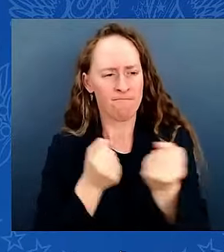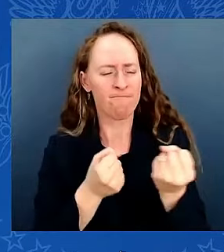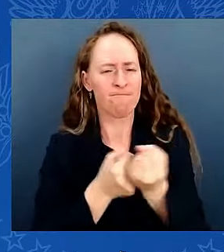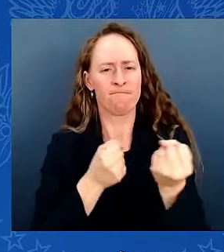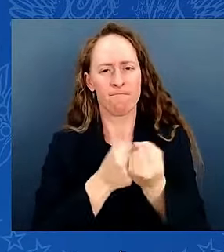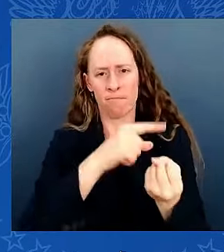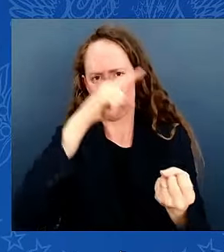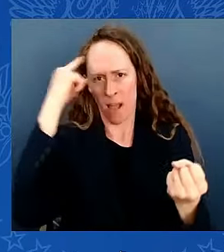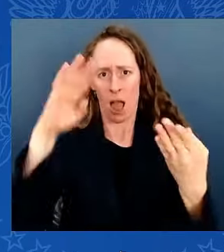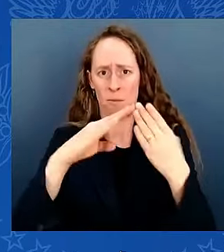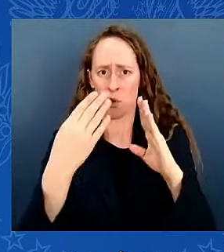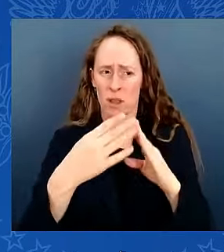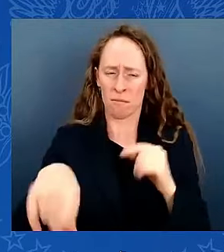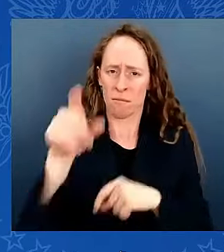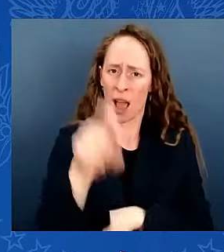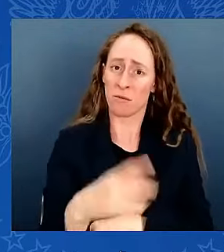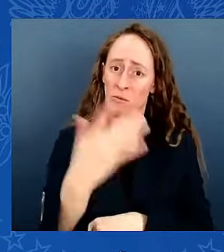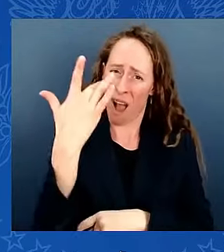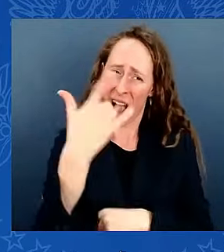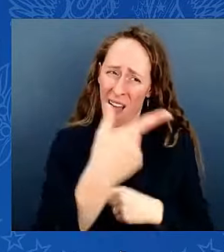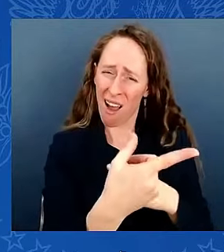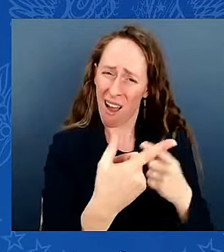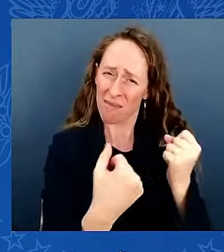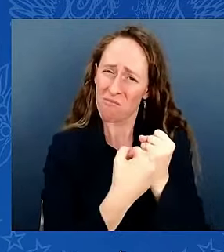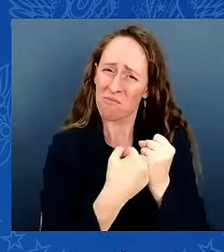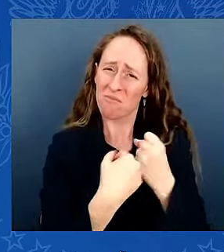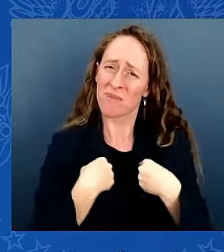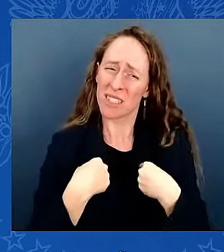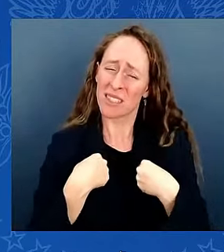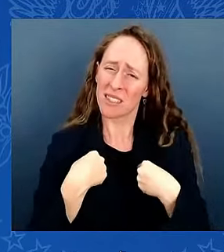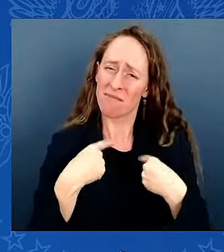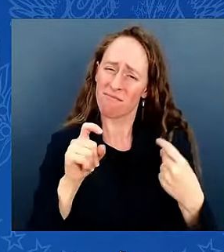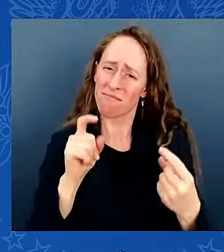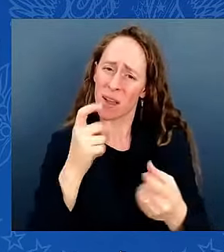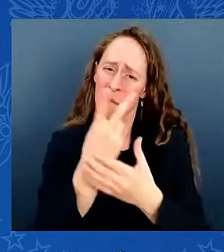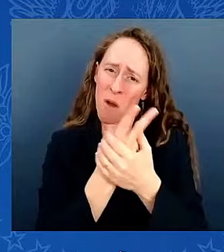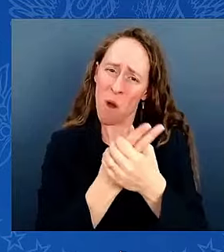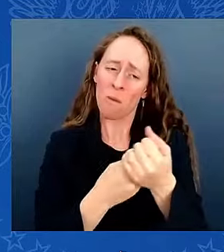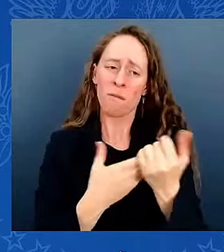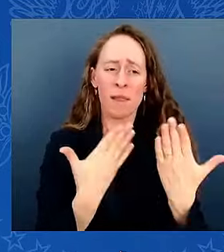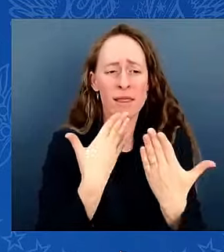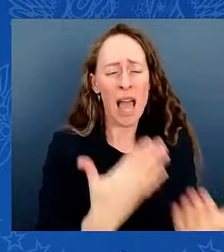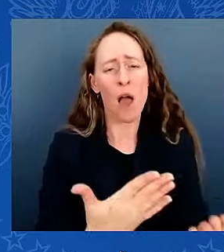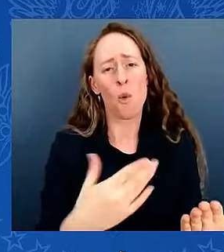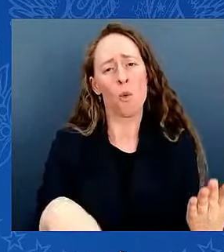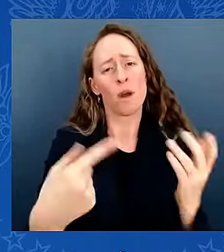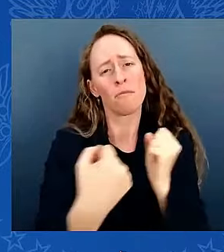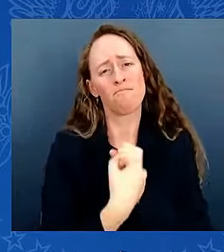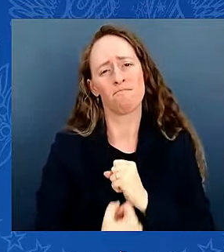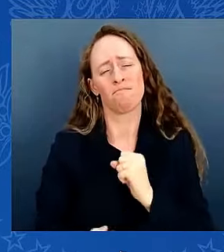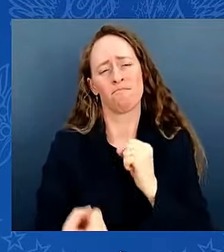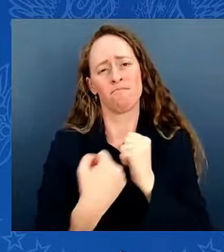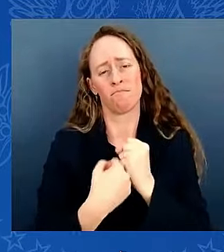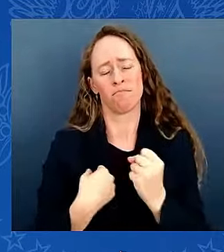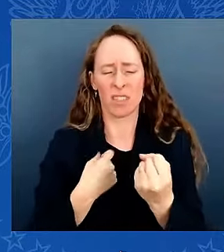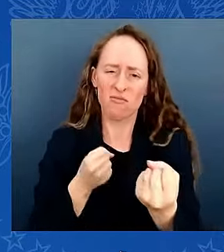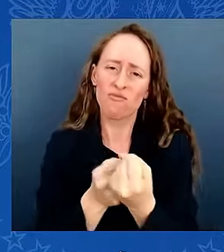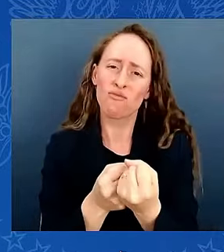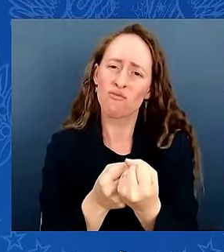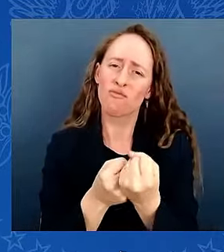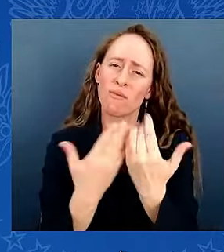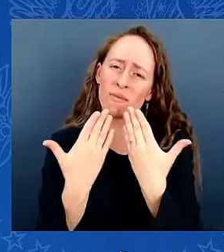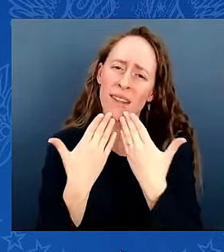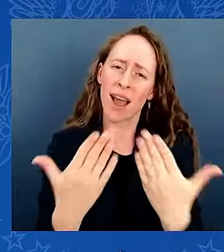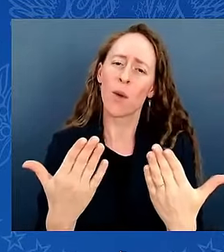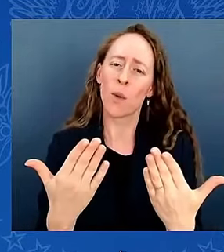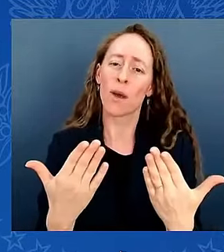me. I also wanted to host this brunch because we have progress to celebrate. Together, we're making the most significant